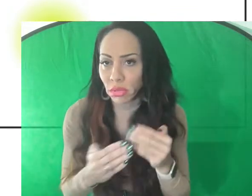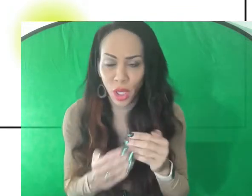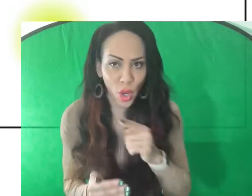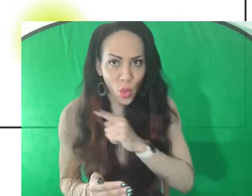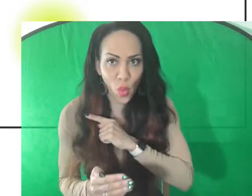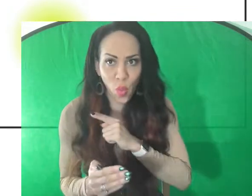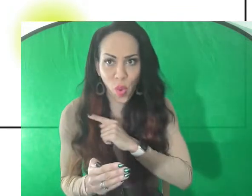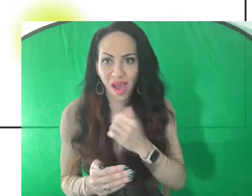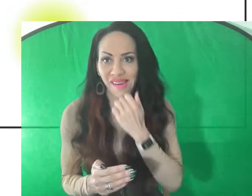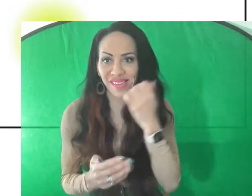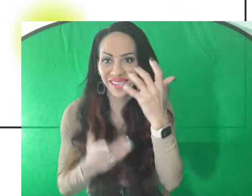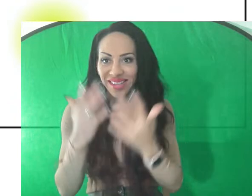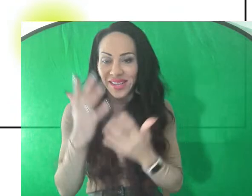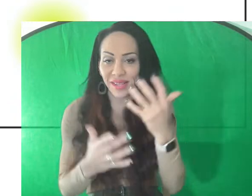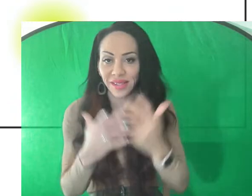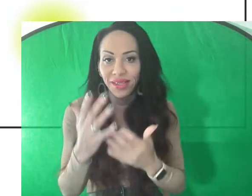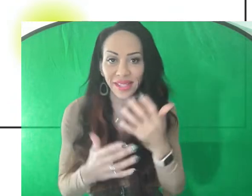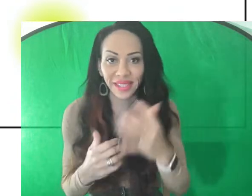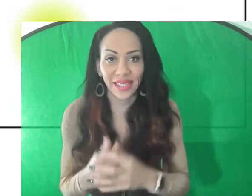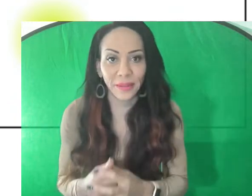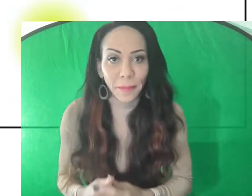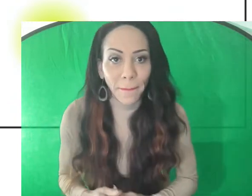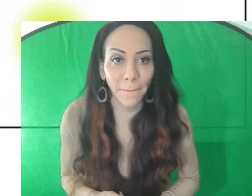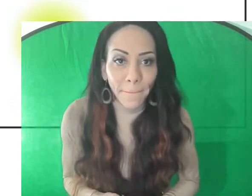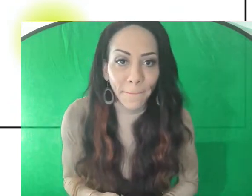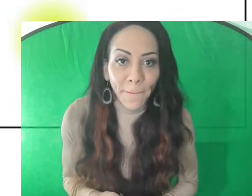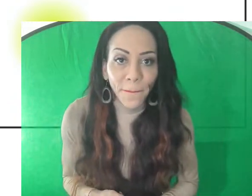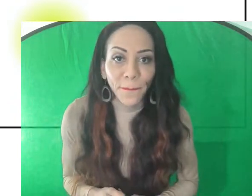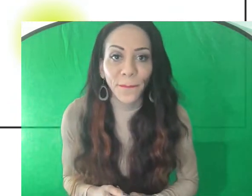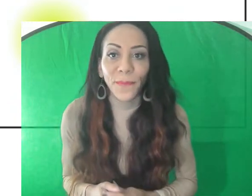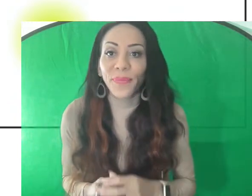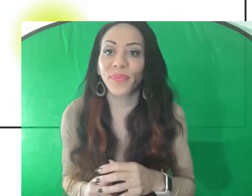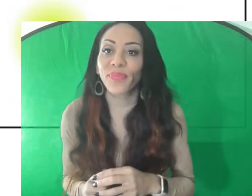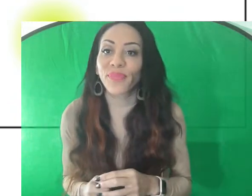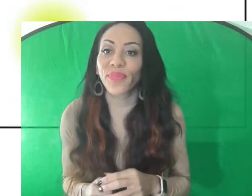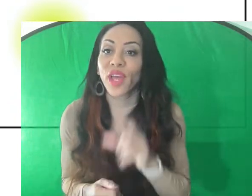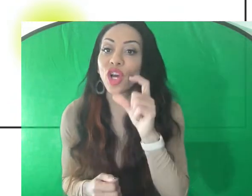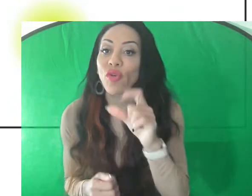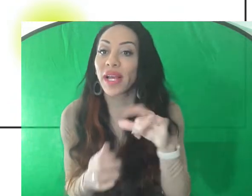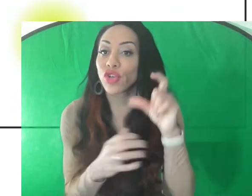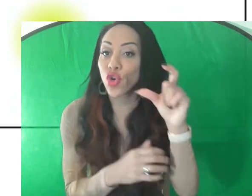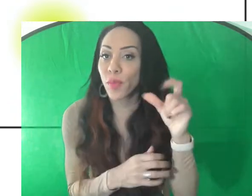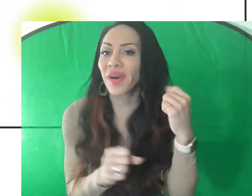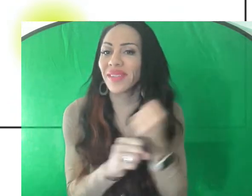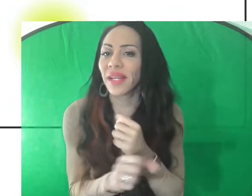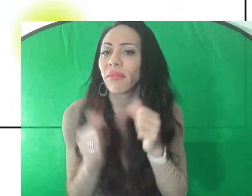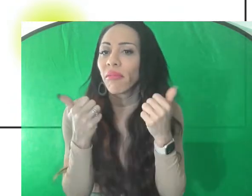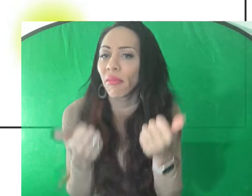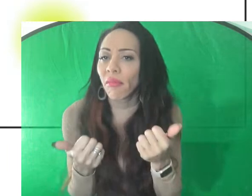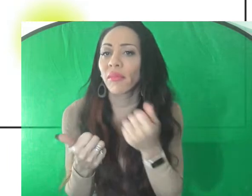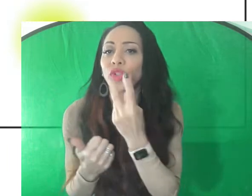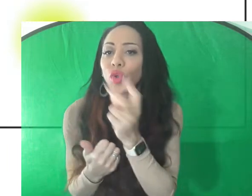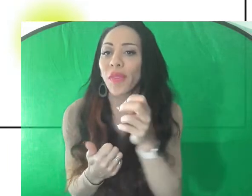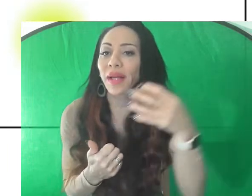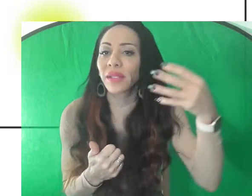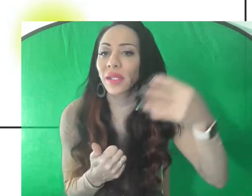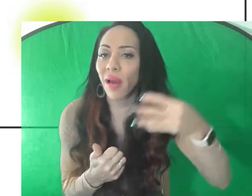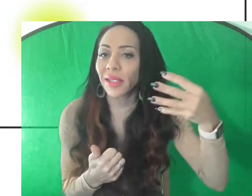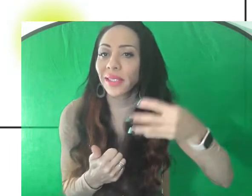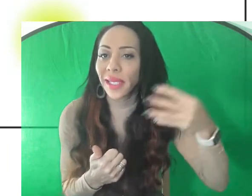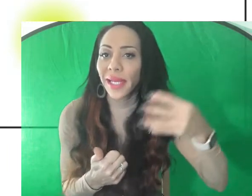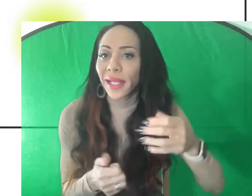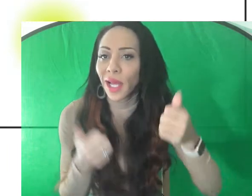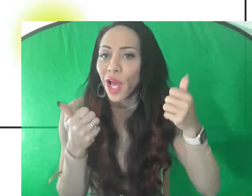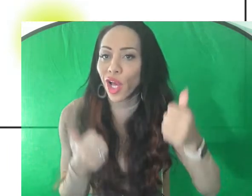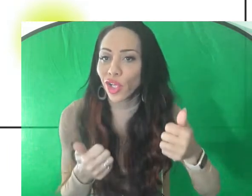And PricewaterhouseCoopers did a really great study, it was 2019, and they identified like